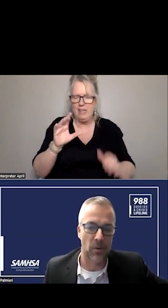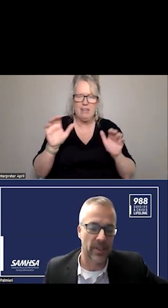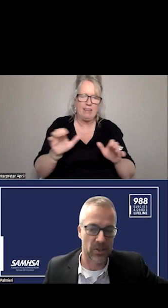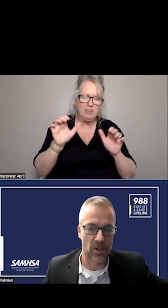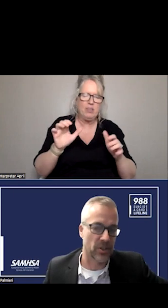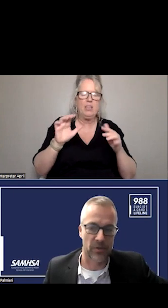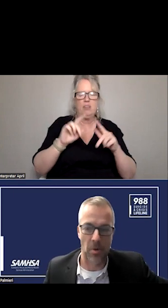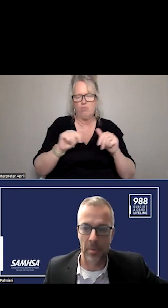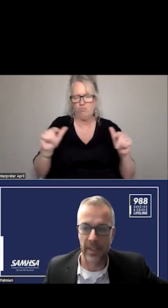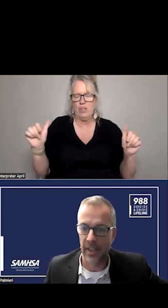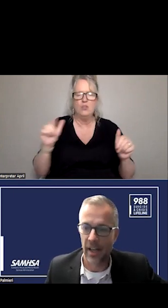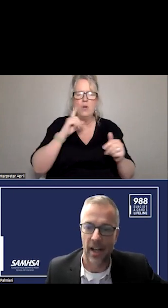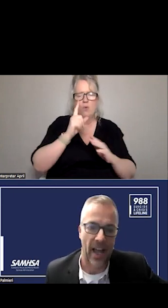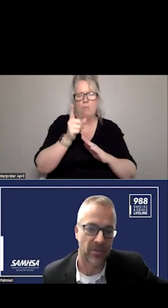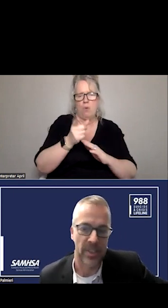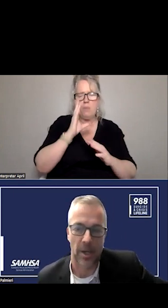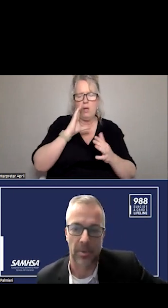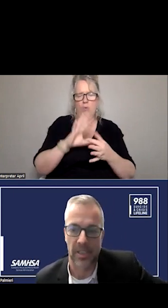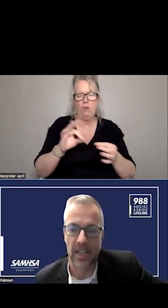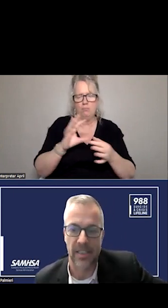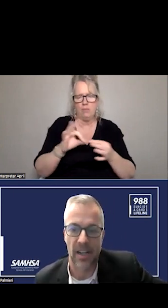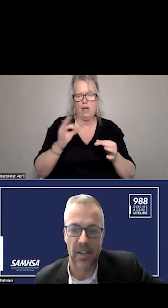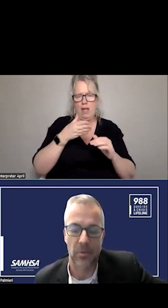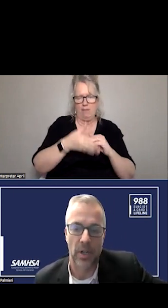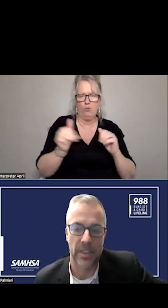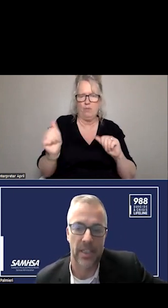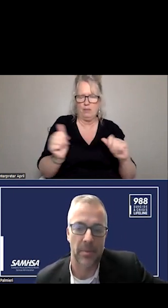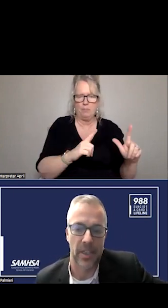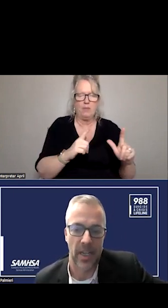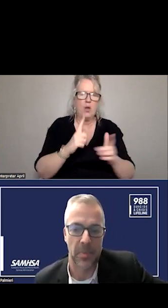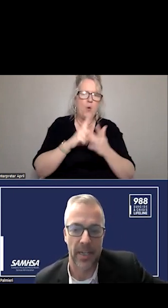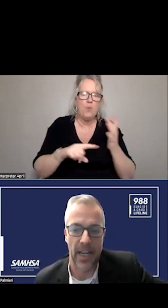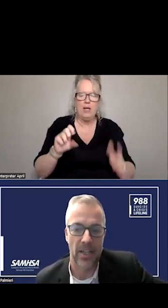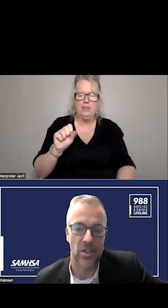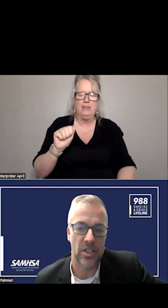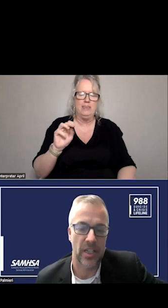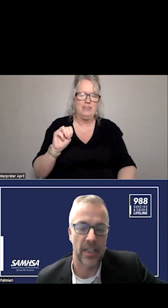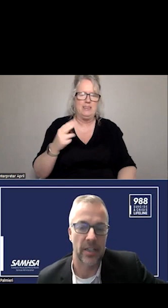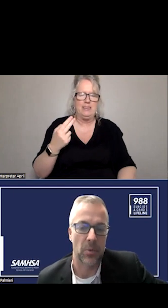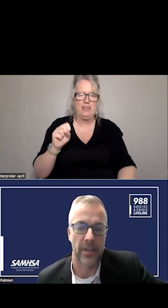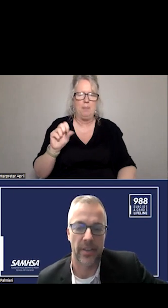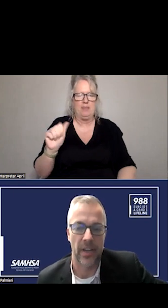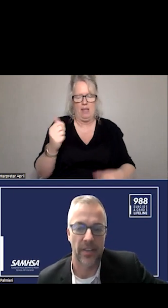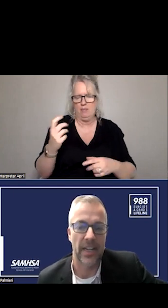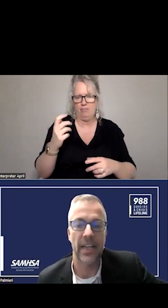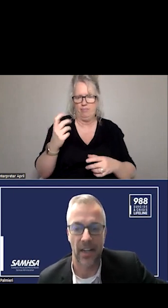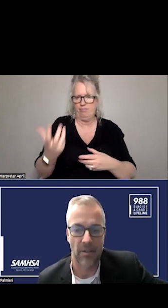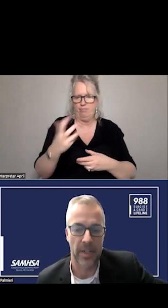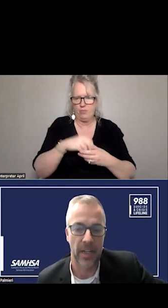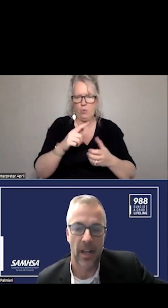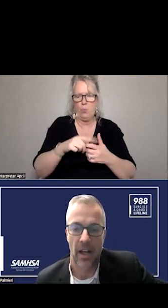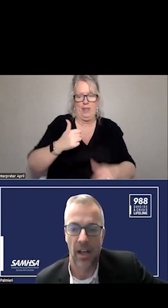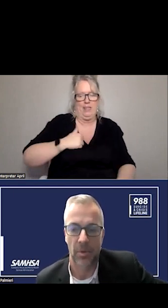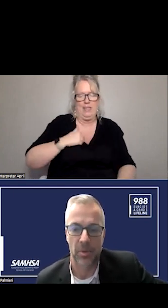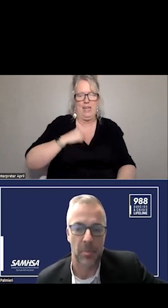and so forth. And I'll talk just for a moment after these couple of slides on what SAMHSA has been engaged in with the Canadian